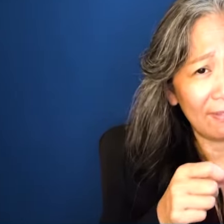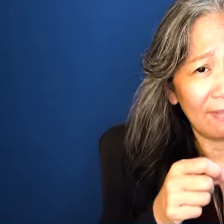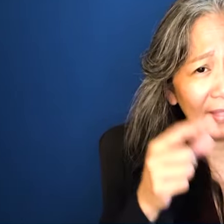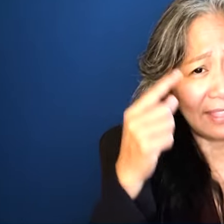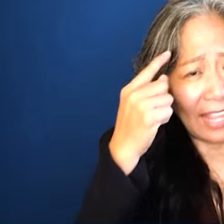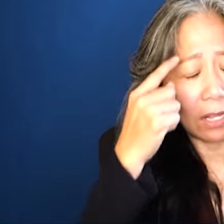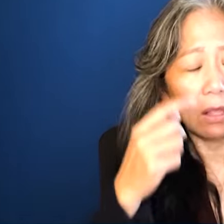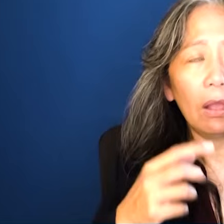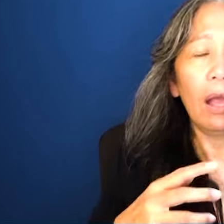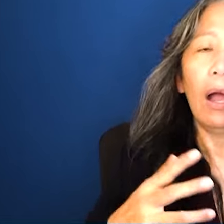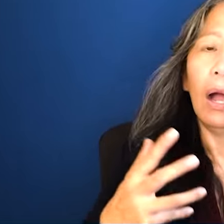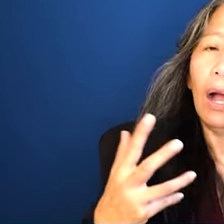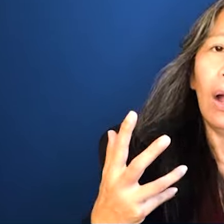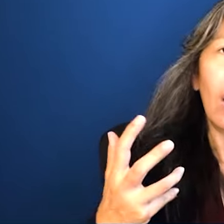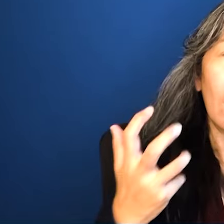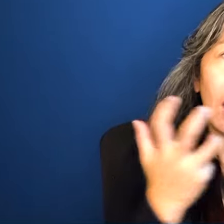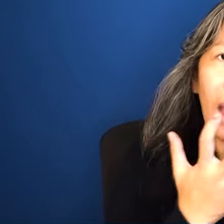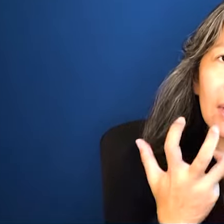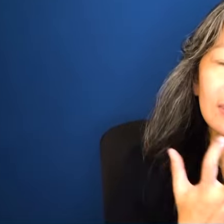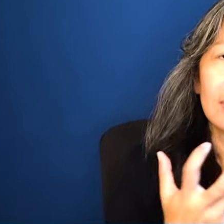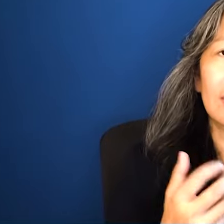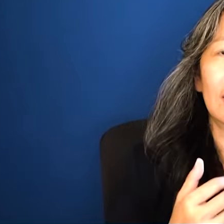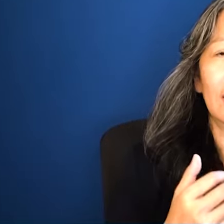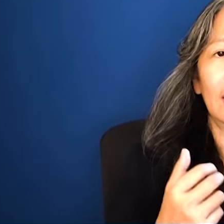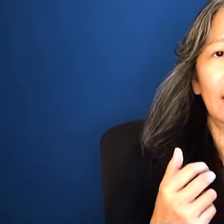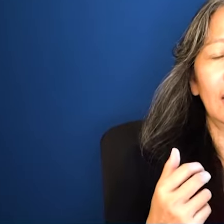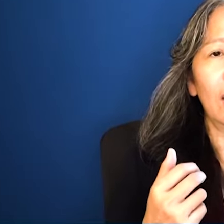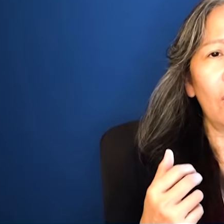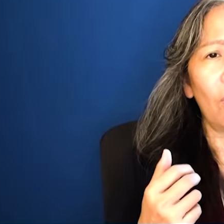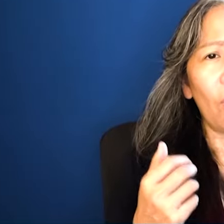ever think, gosh,